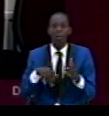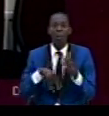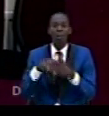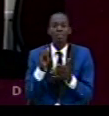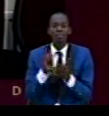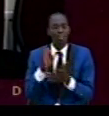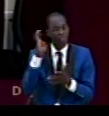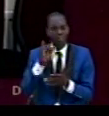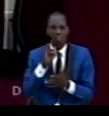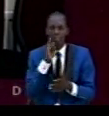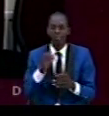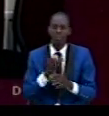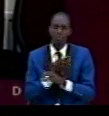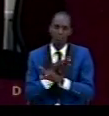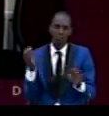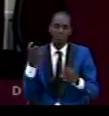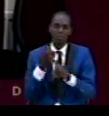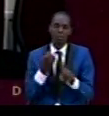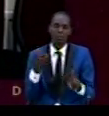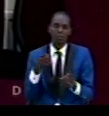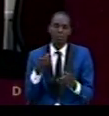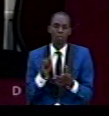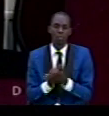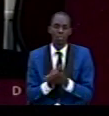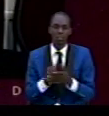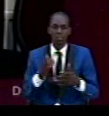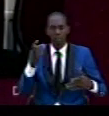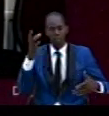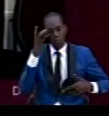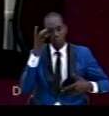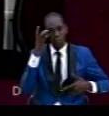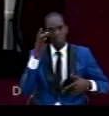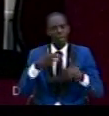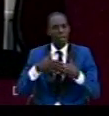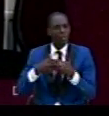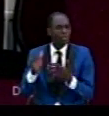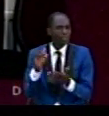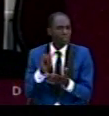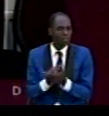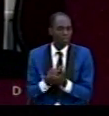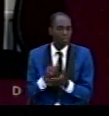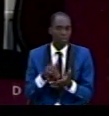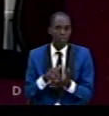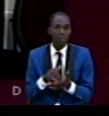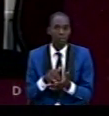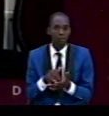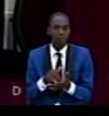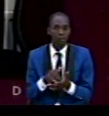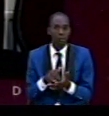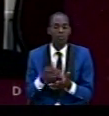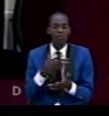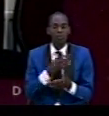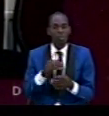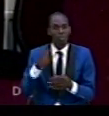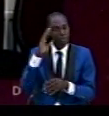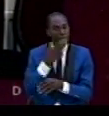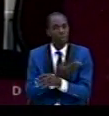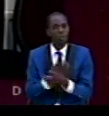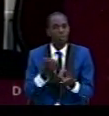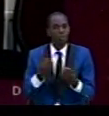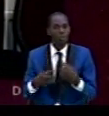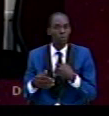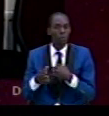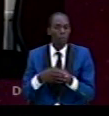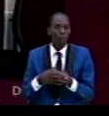Shortly after that, the boys brought COVID, they picked COVID from school. and they came home with it.